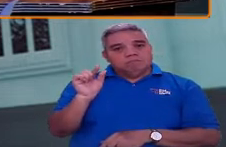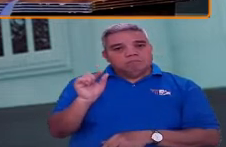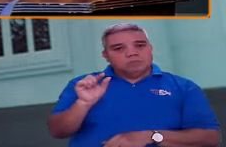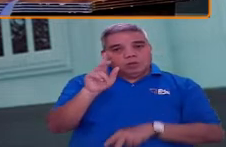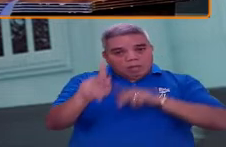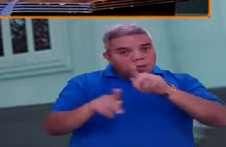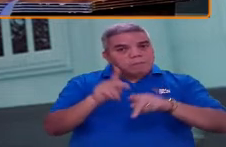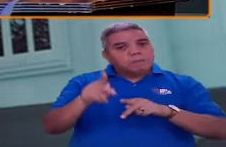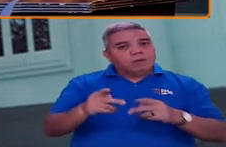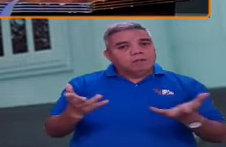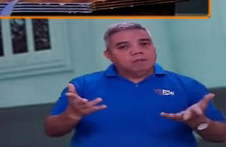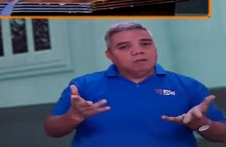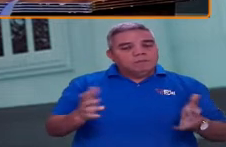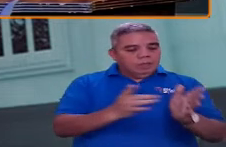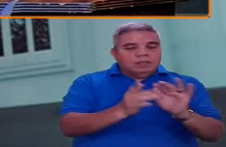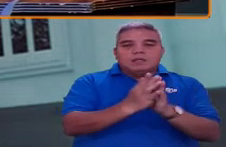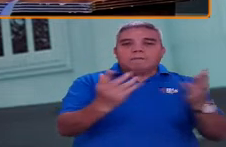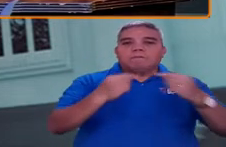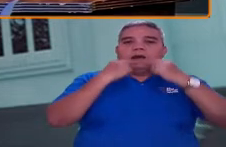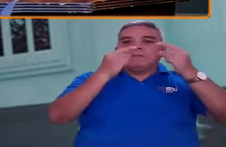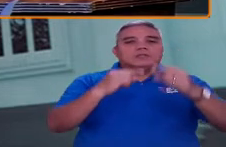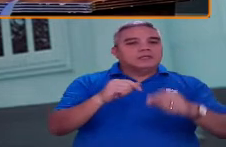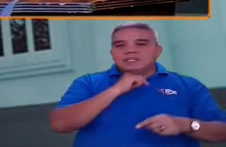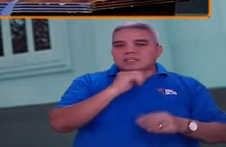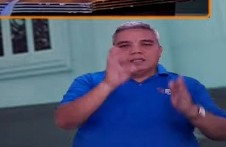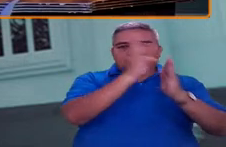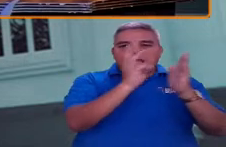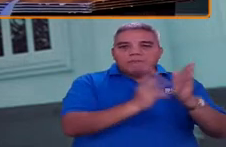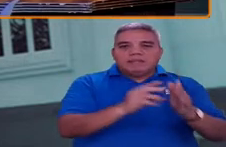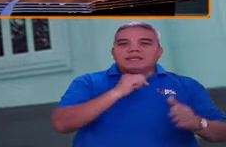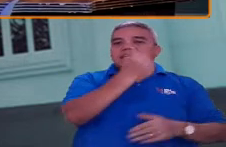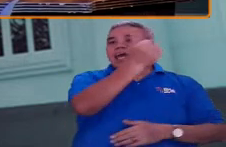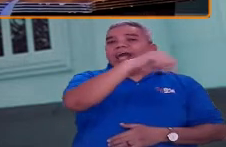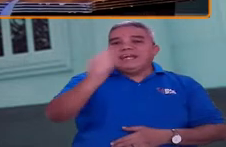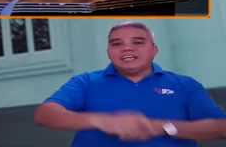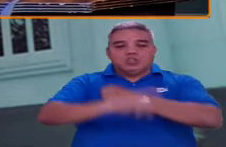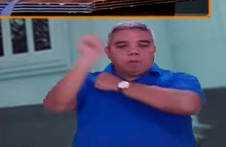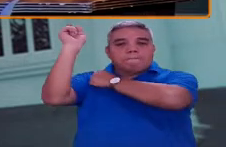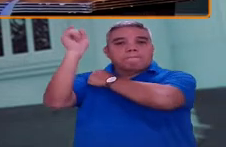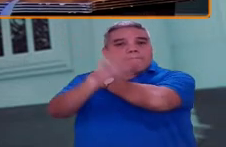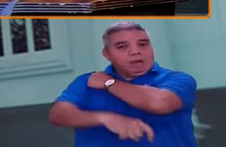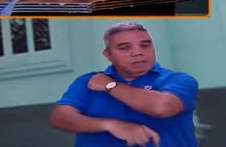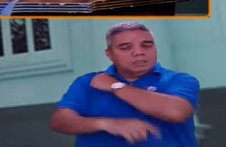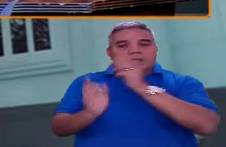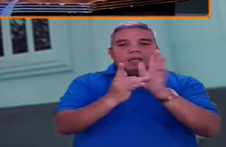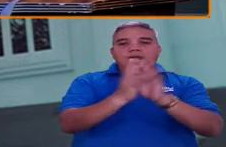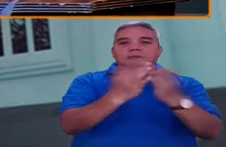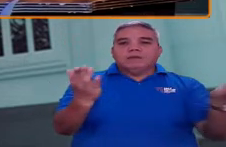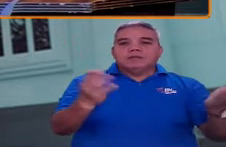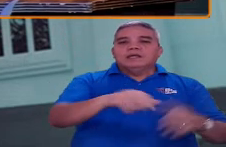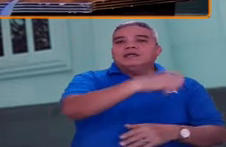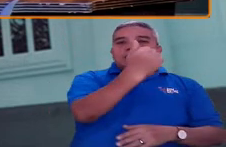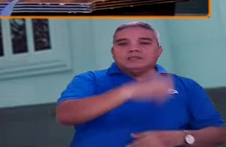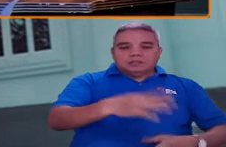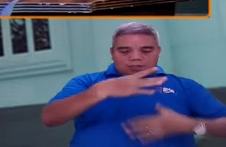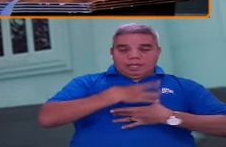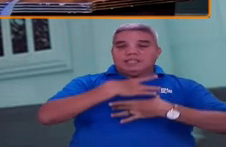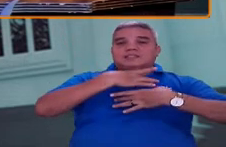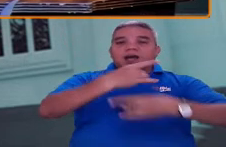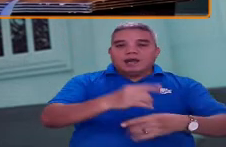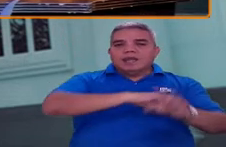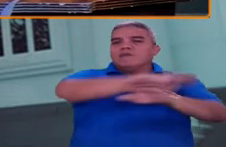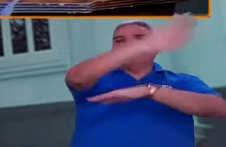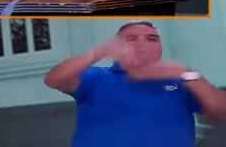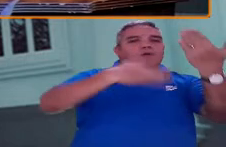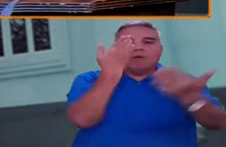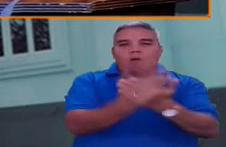number of people? My Bible says he's not willing that any should perish. The Bible says it is his desire